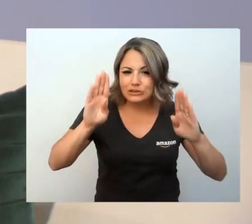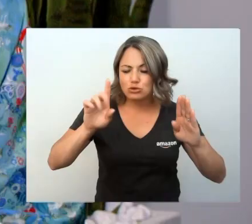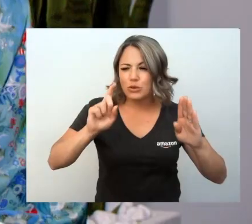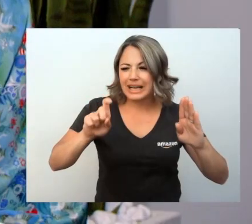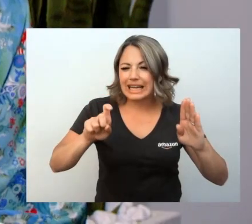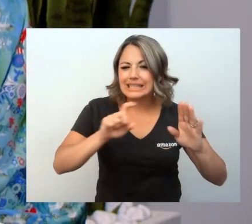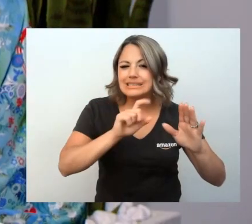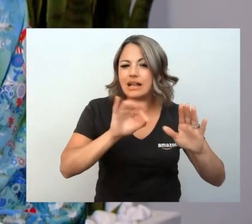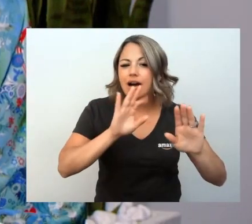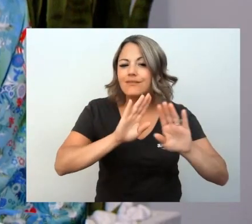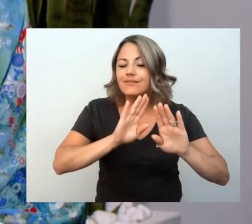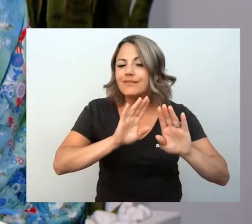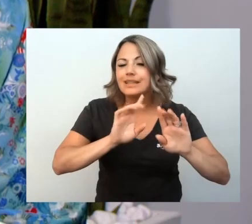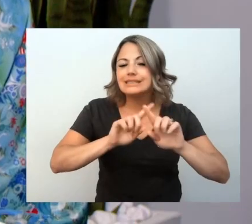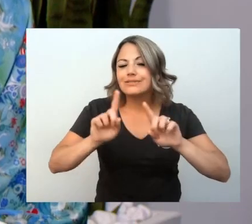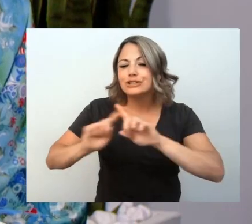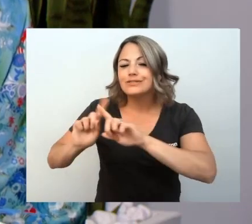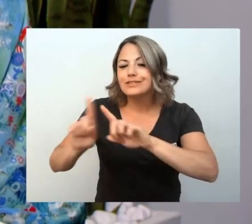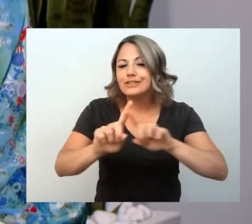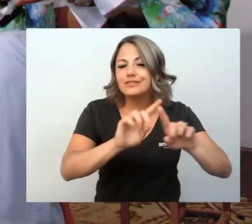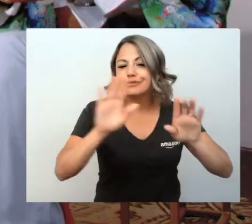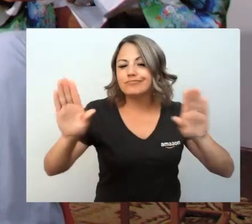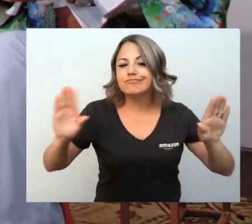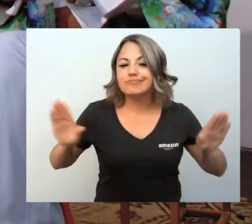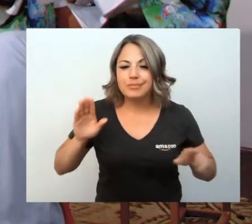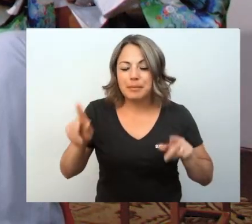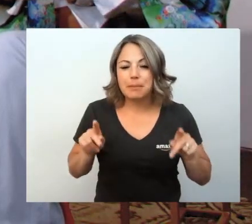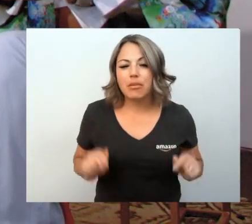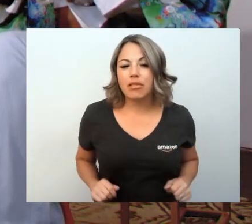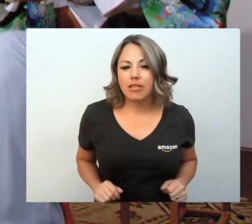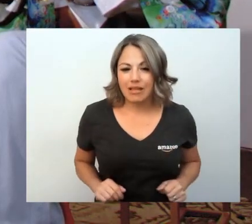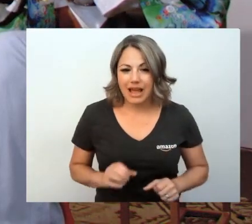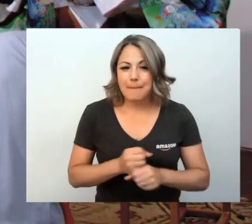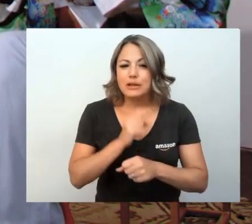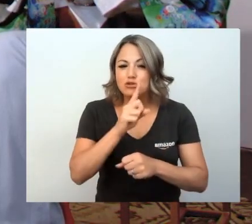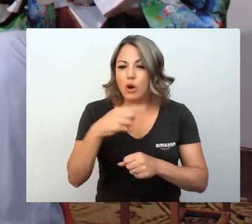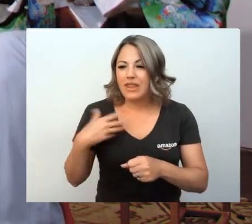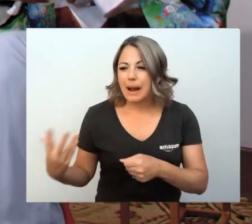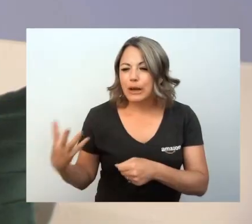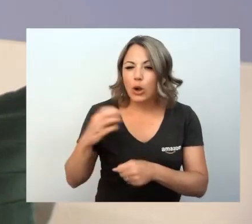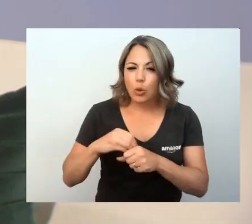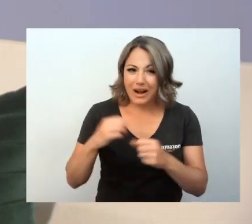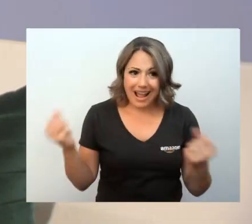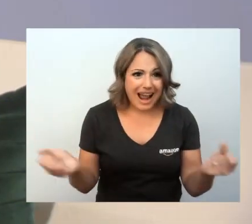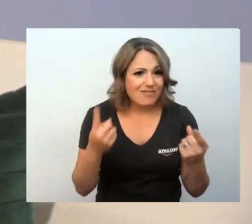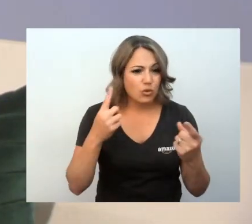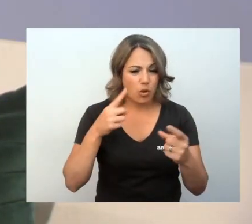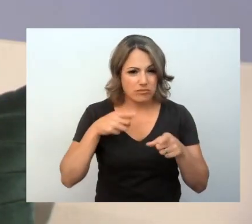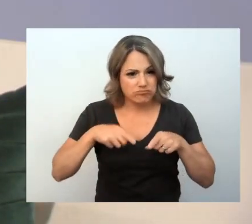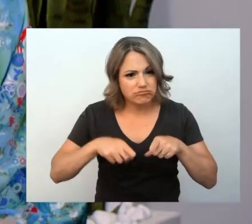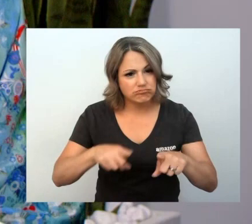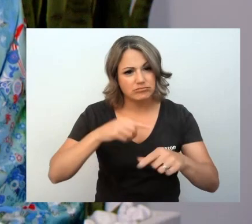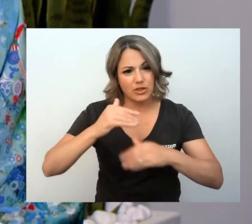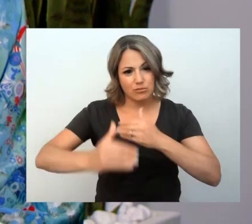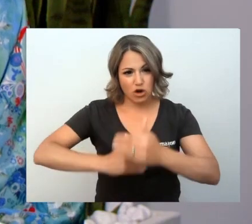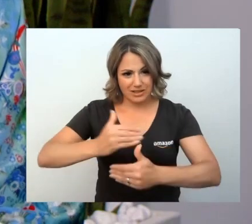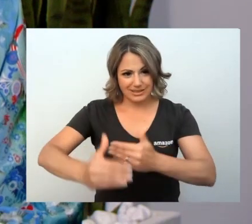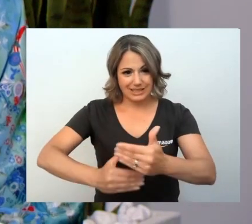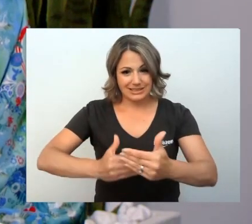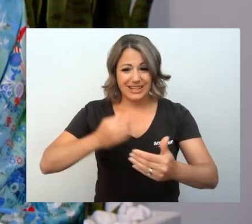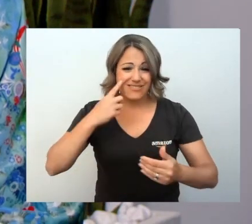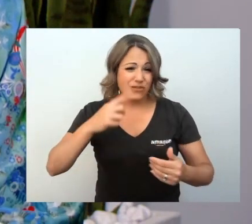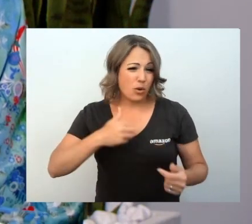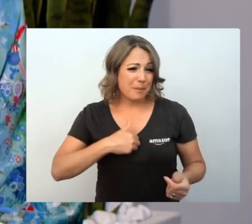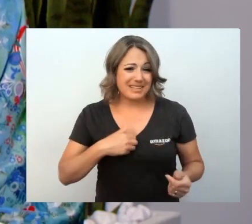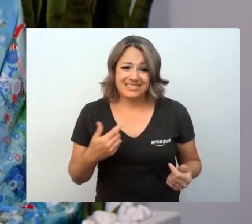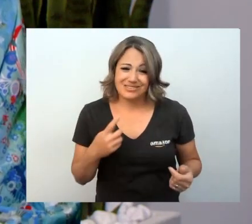people, and making sure that I'm including everyone in the process, you know? And for me, it's really basic. Yeah.